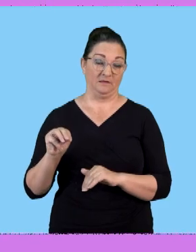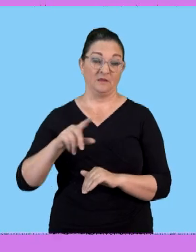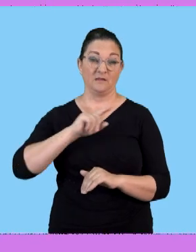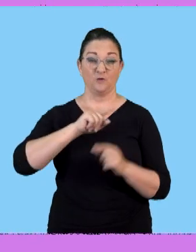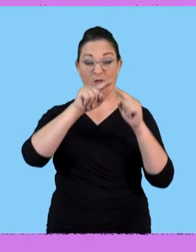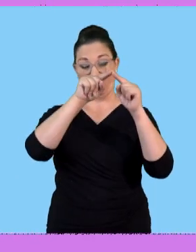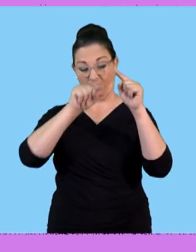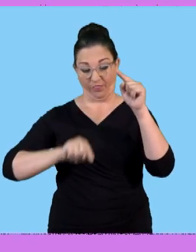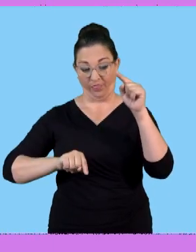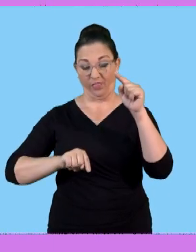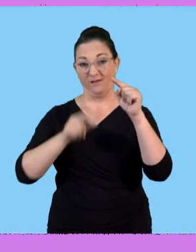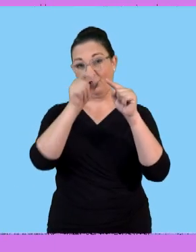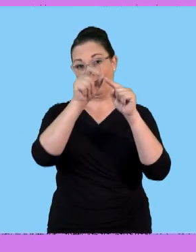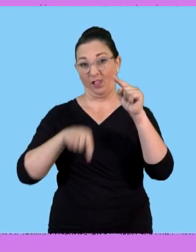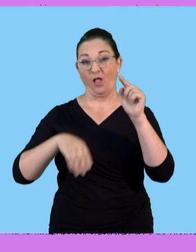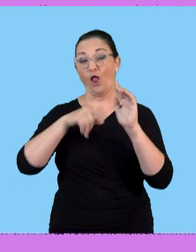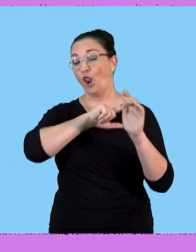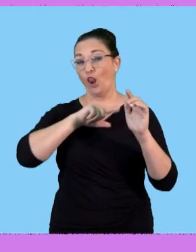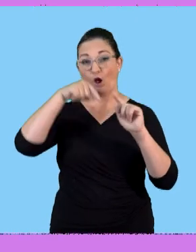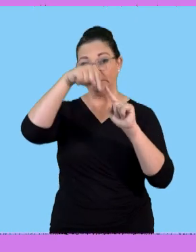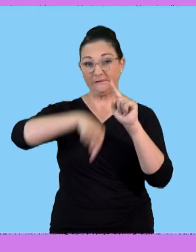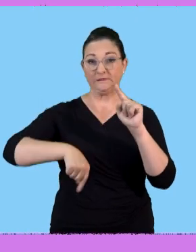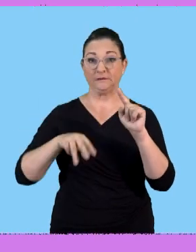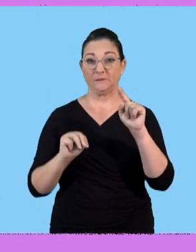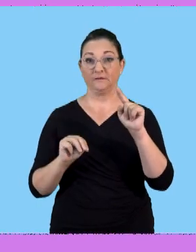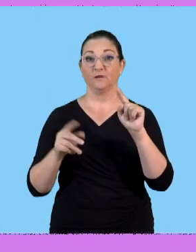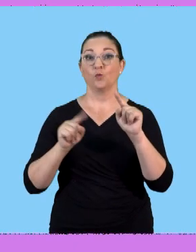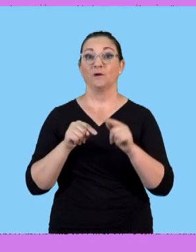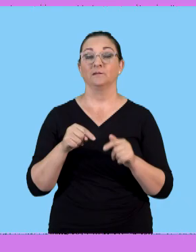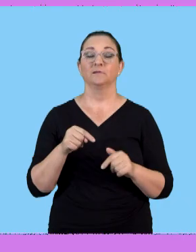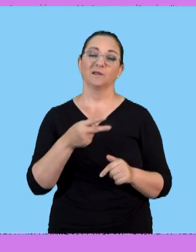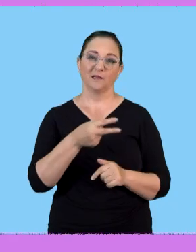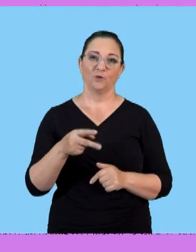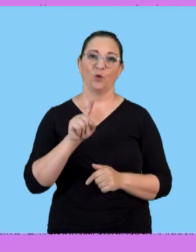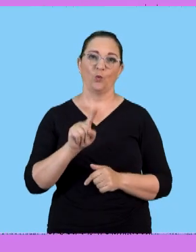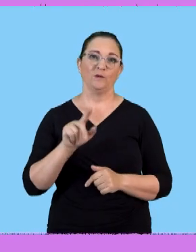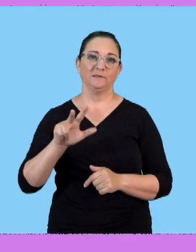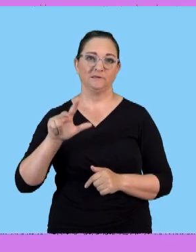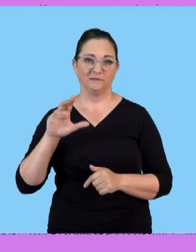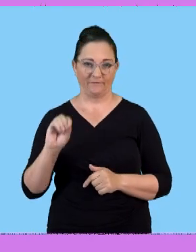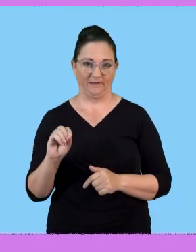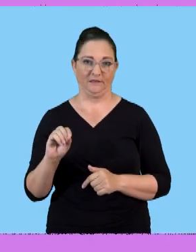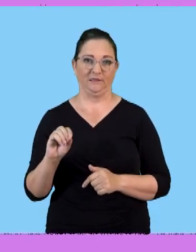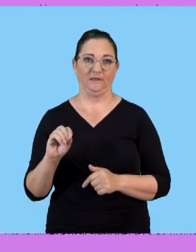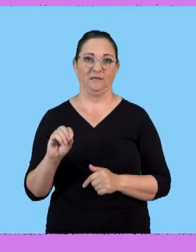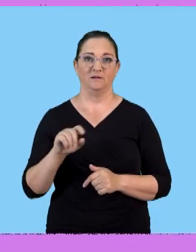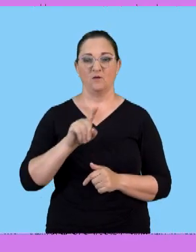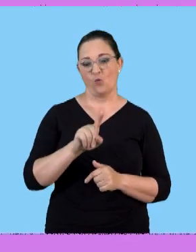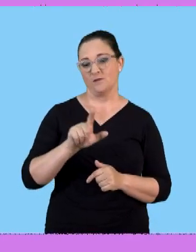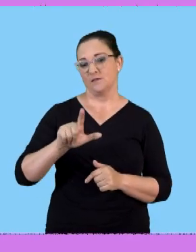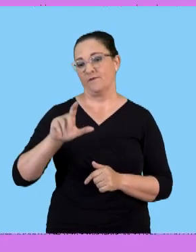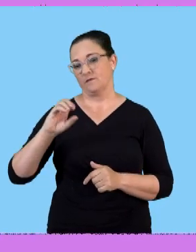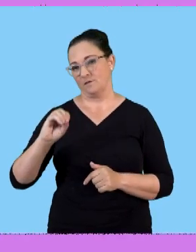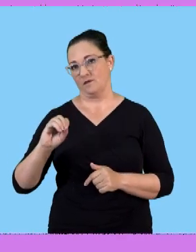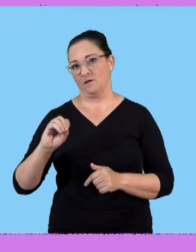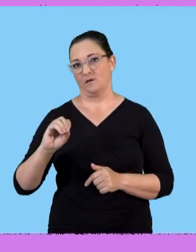this downhill here, the longest downhill in meters is 170 meters. Guys, are we